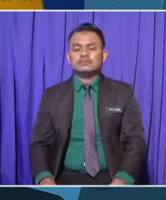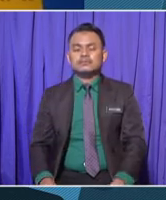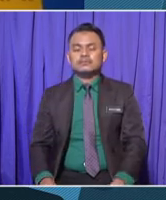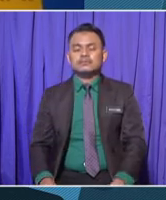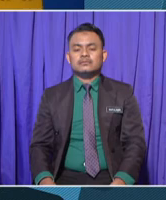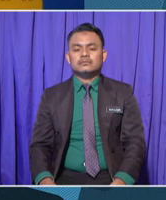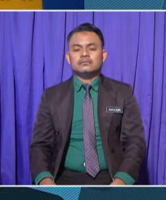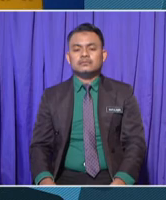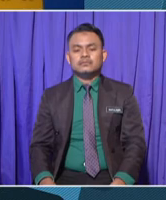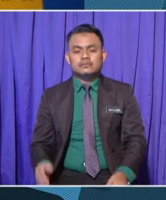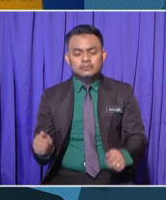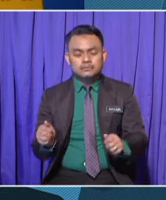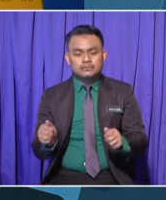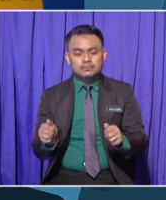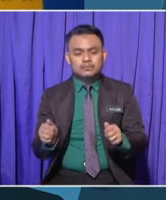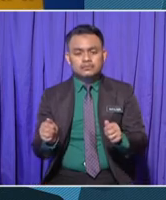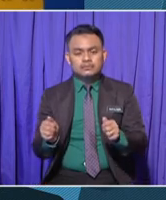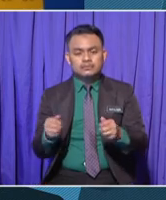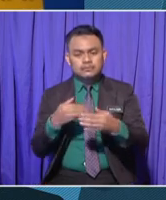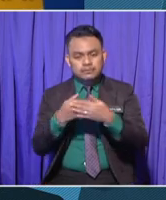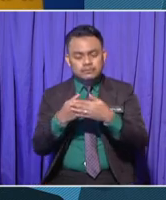are attached to the magnets.